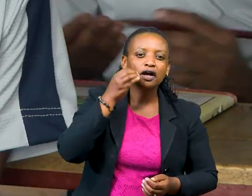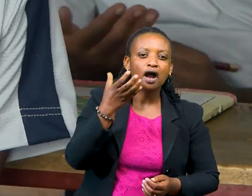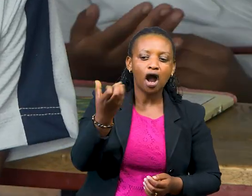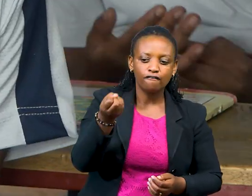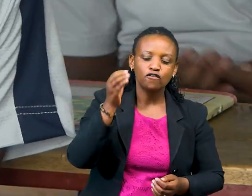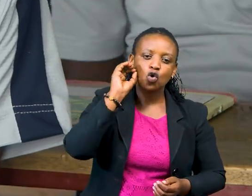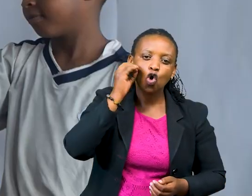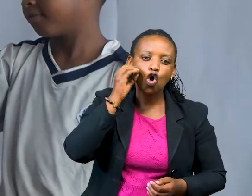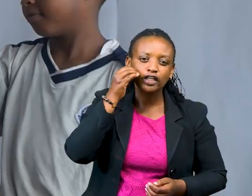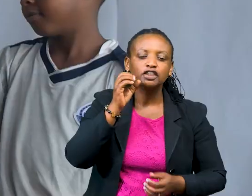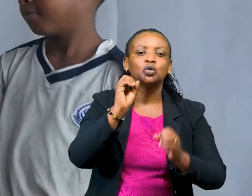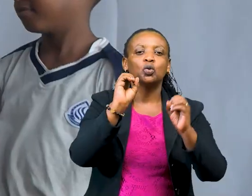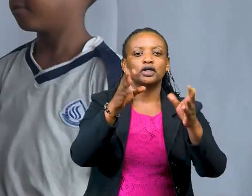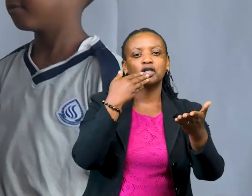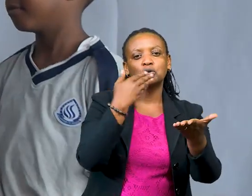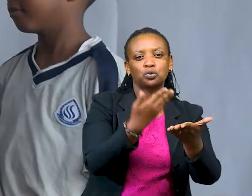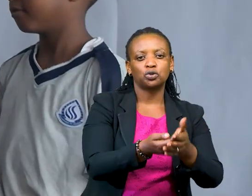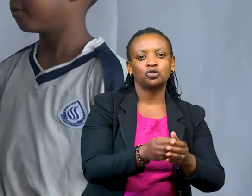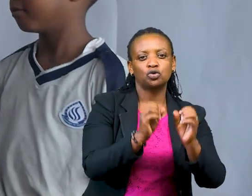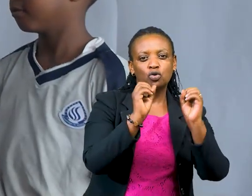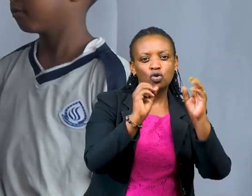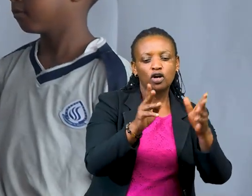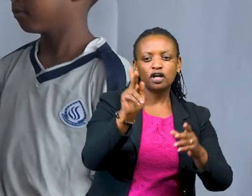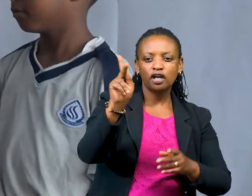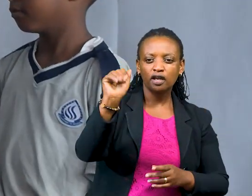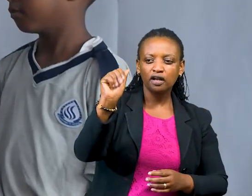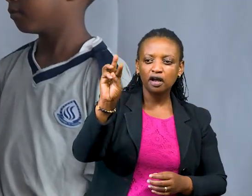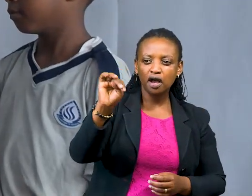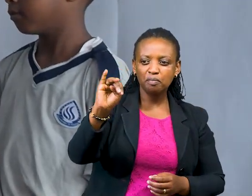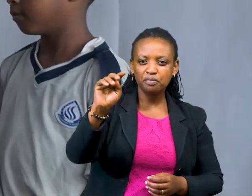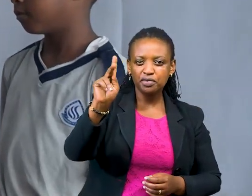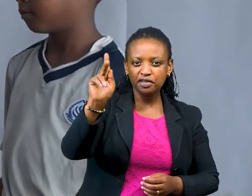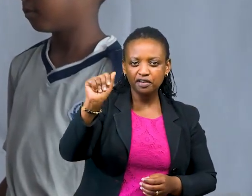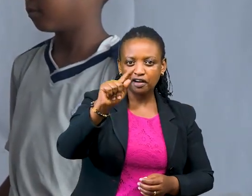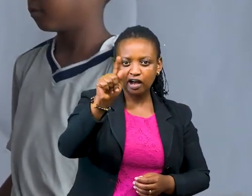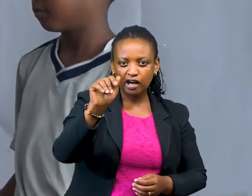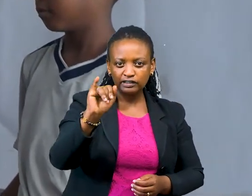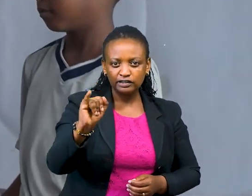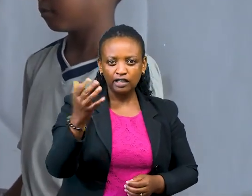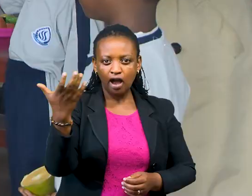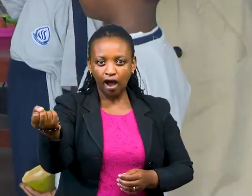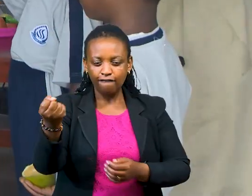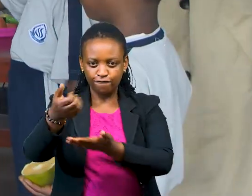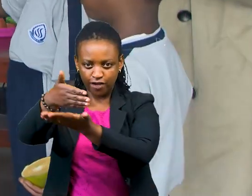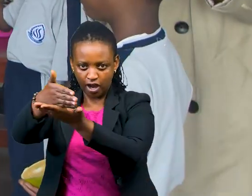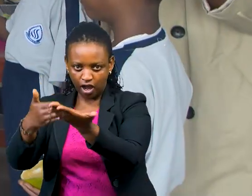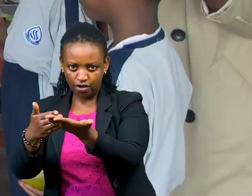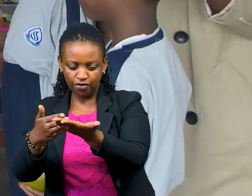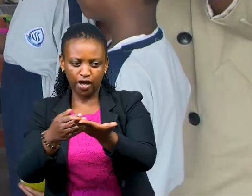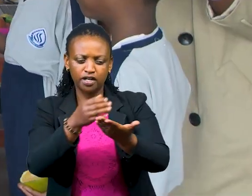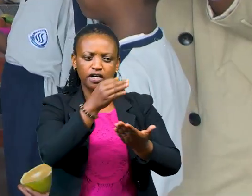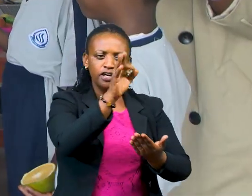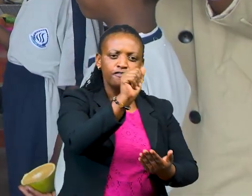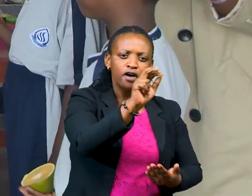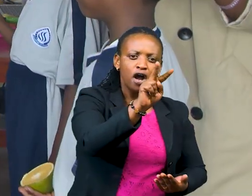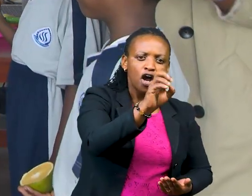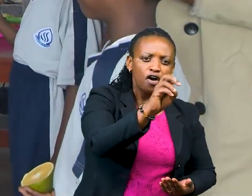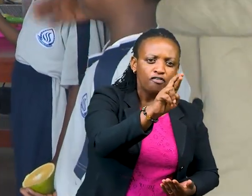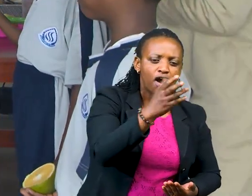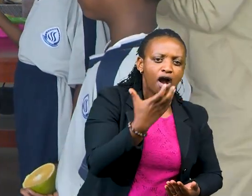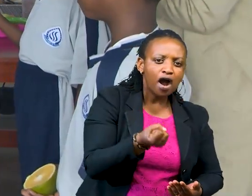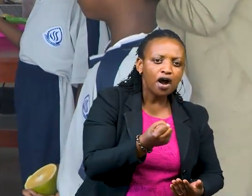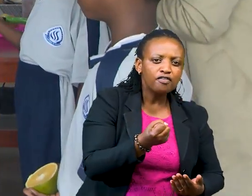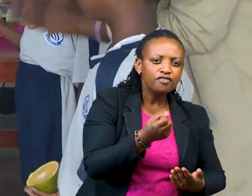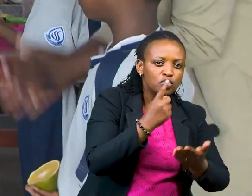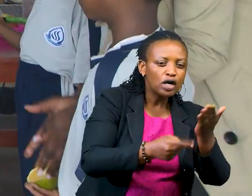an orange, very good. Kamikaze has a half, and Favor has A